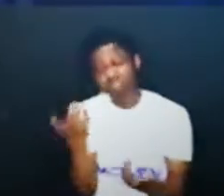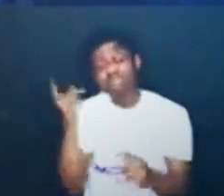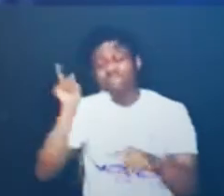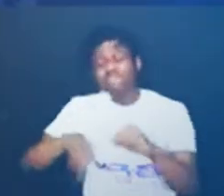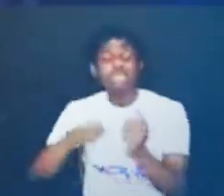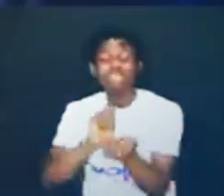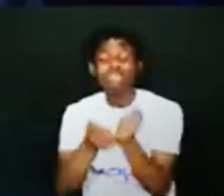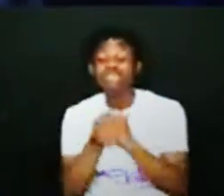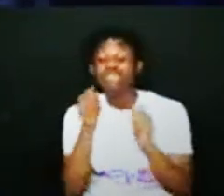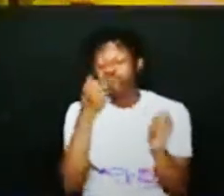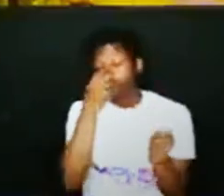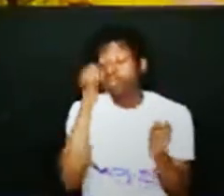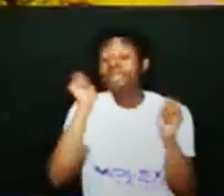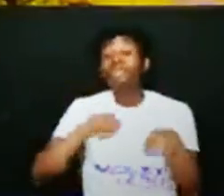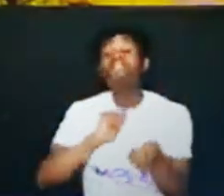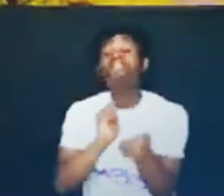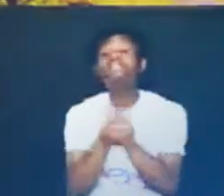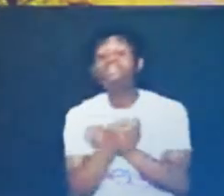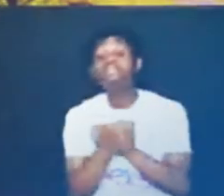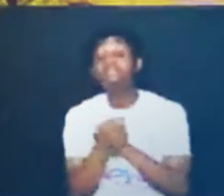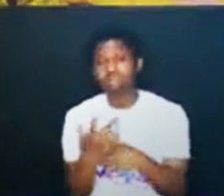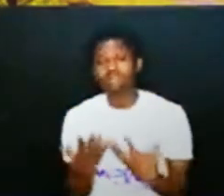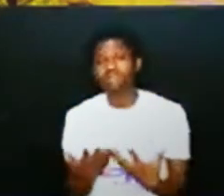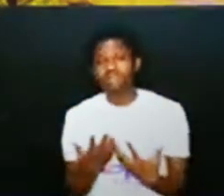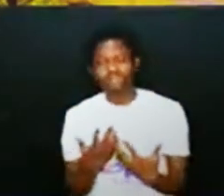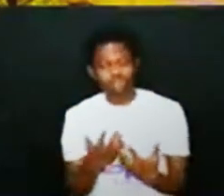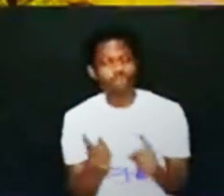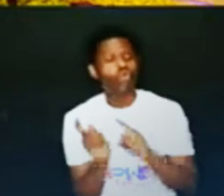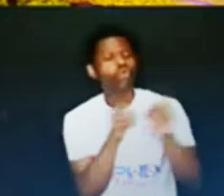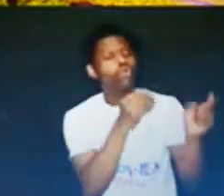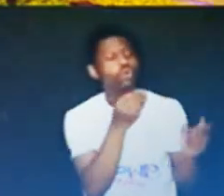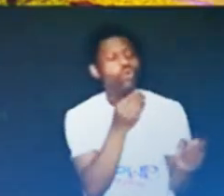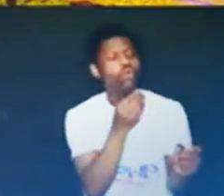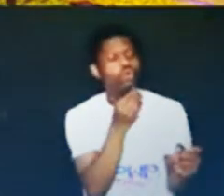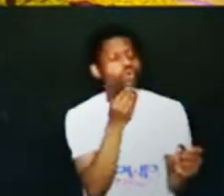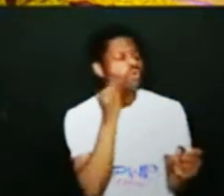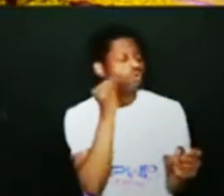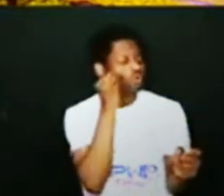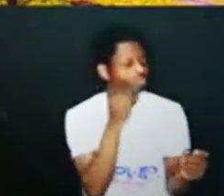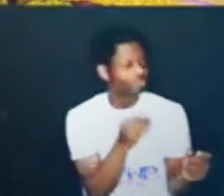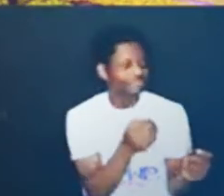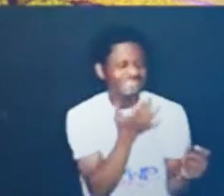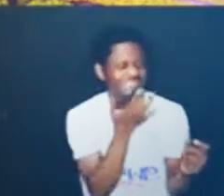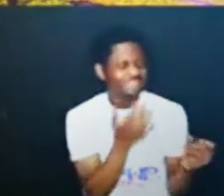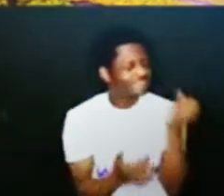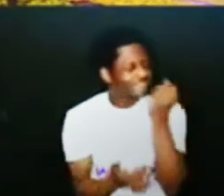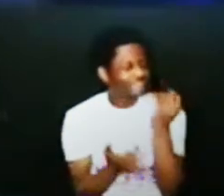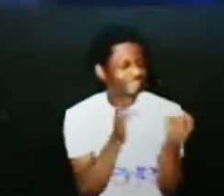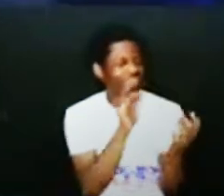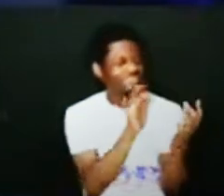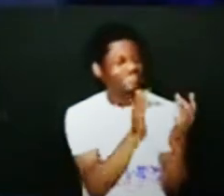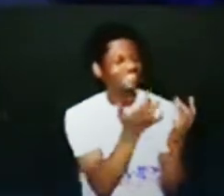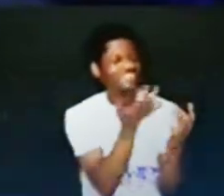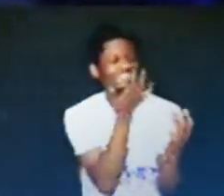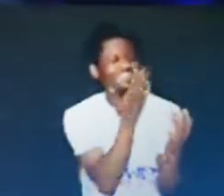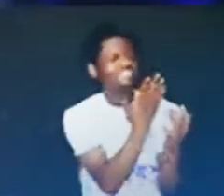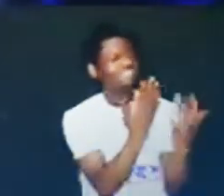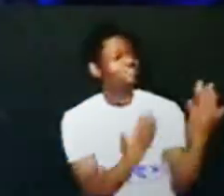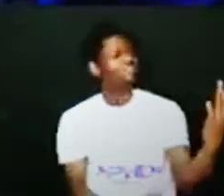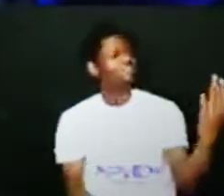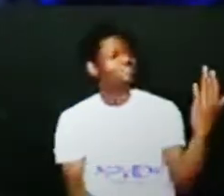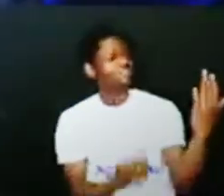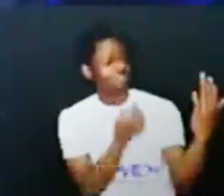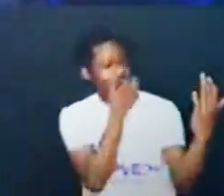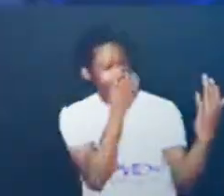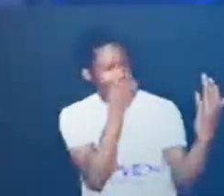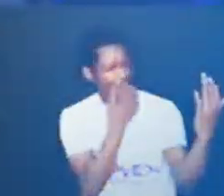anything about what he has said. When you go home and you take the mirror, your nose. They will tell you